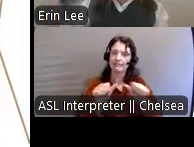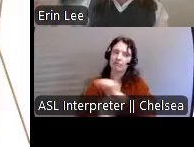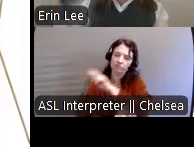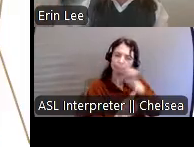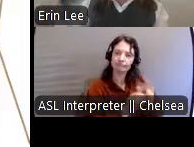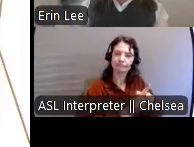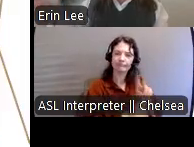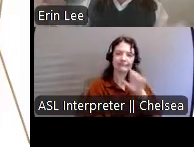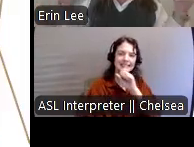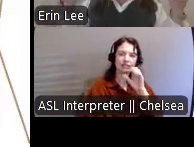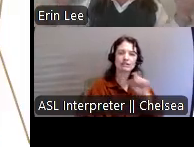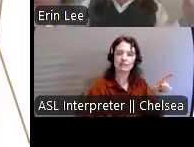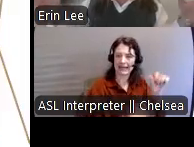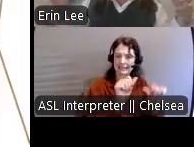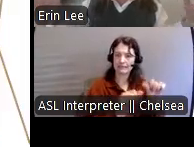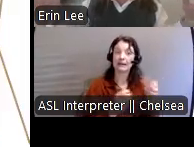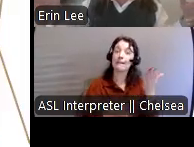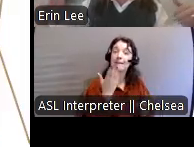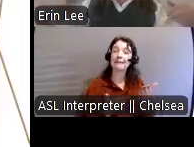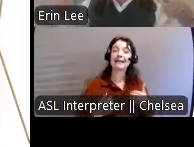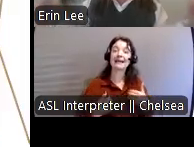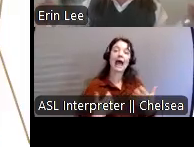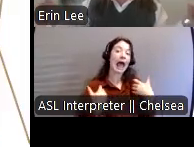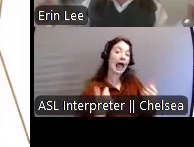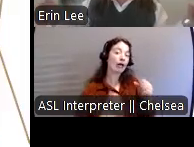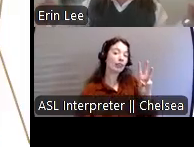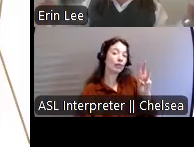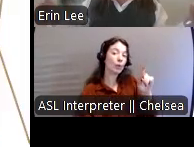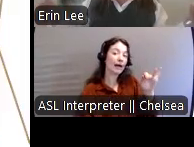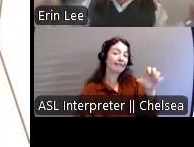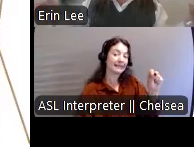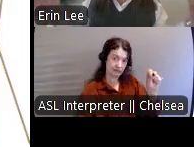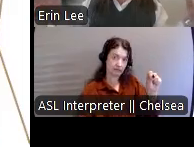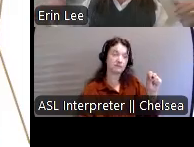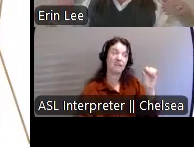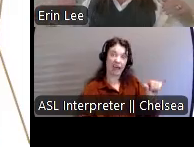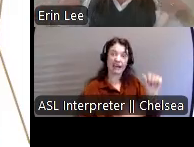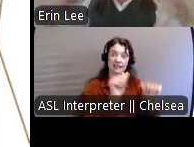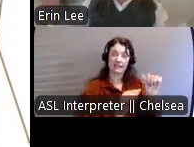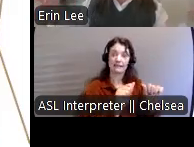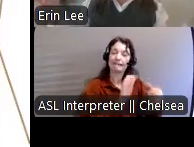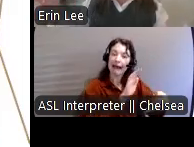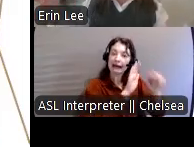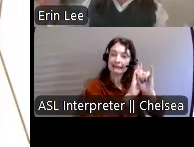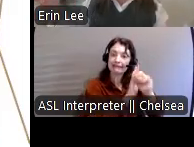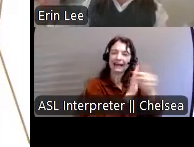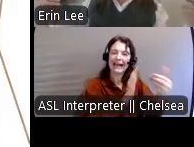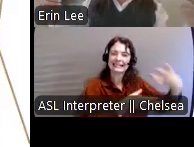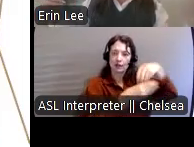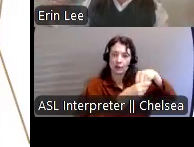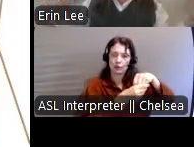and wellness assessment to be created and implemented that identifies and is inclusive of an